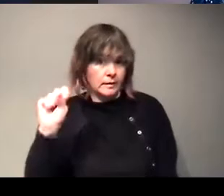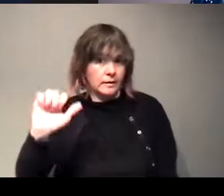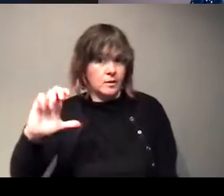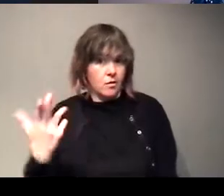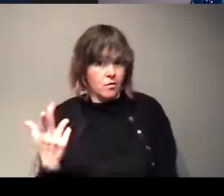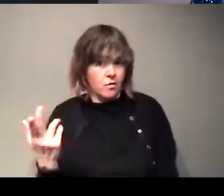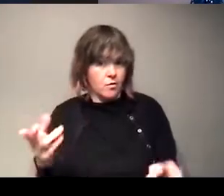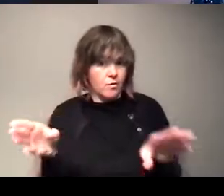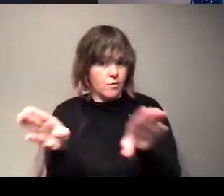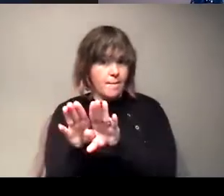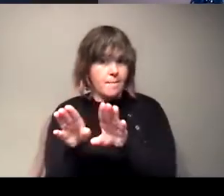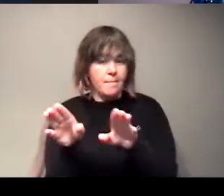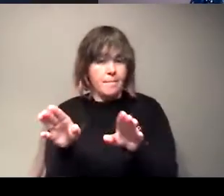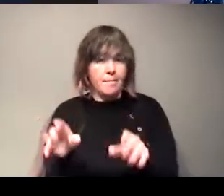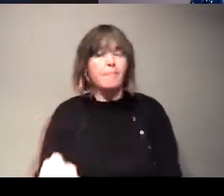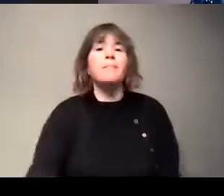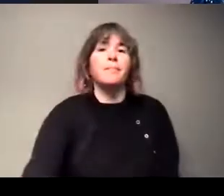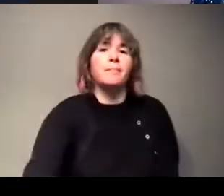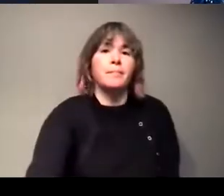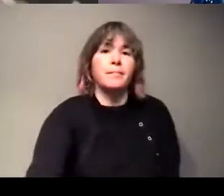wrap this up.